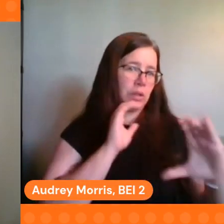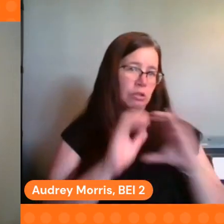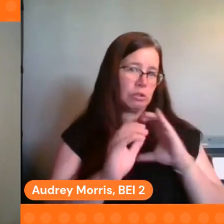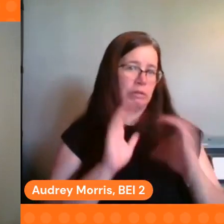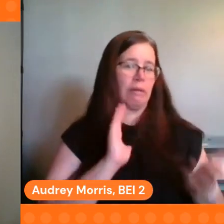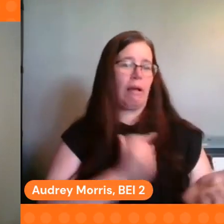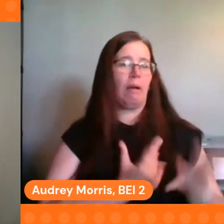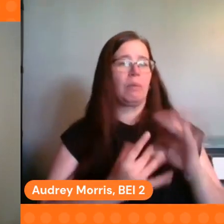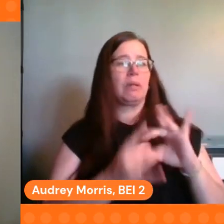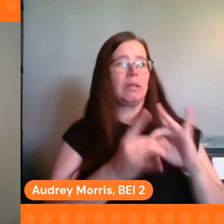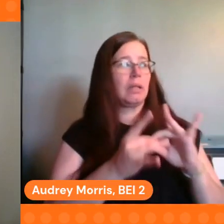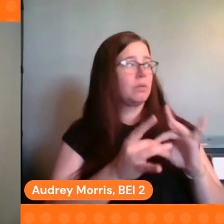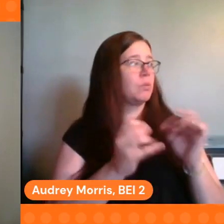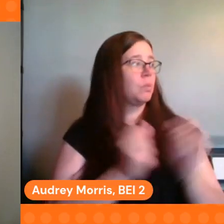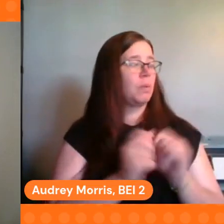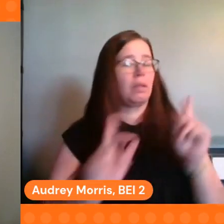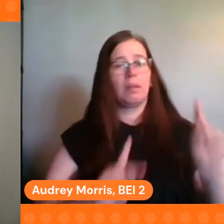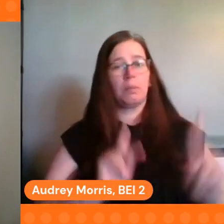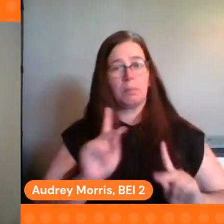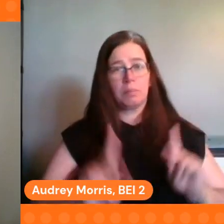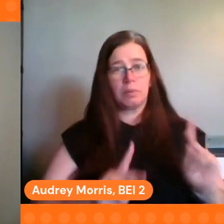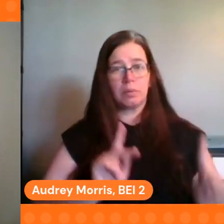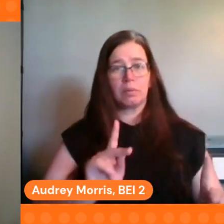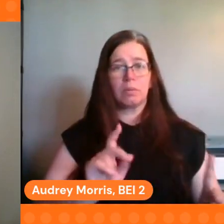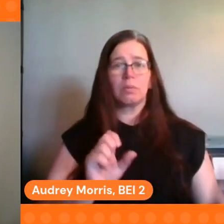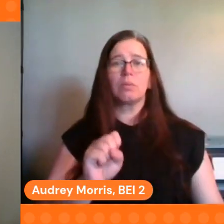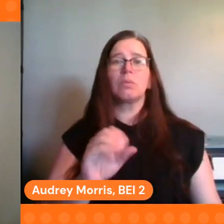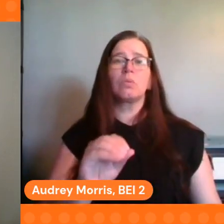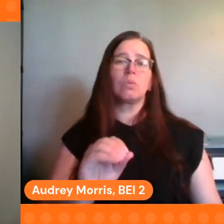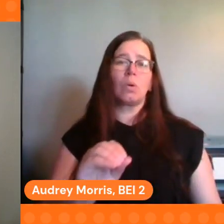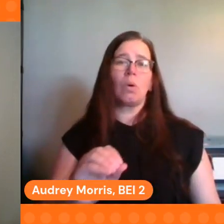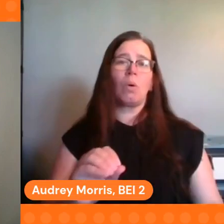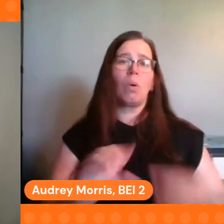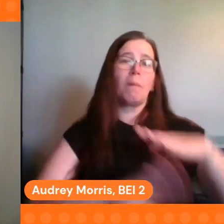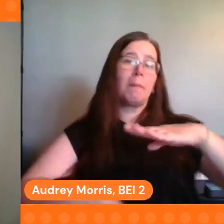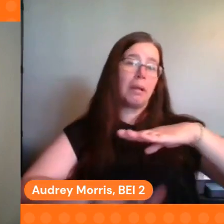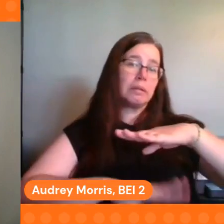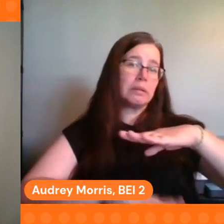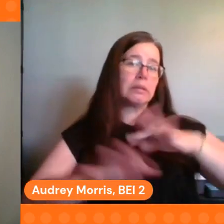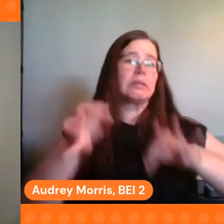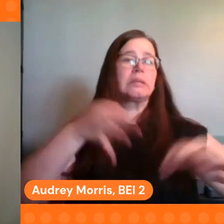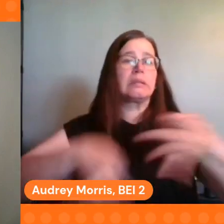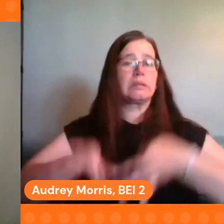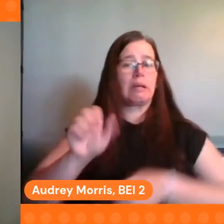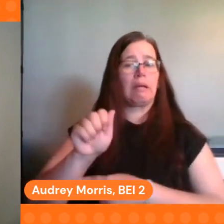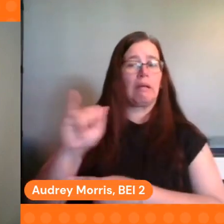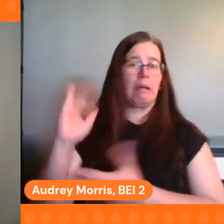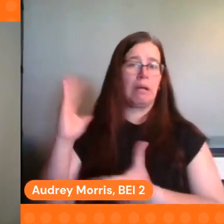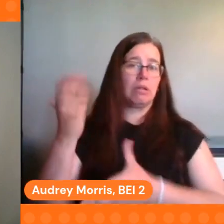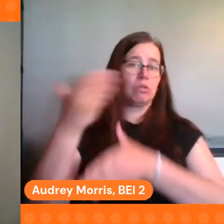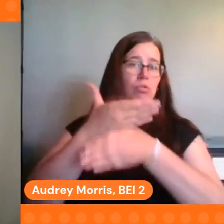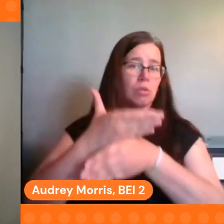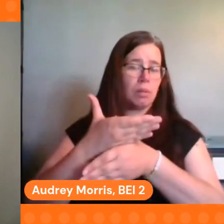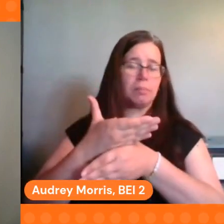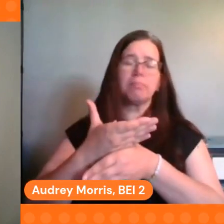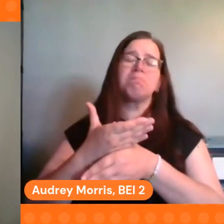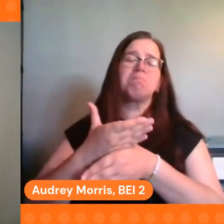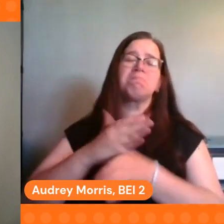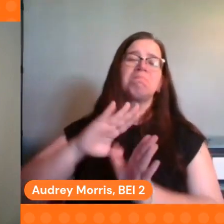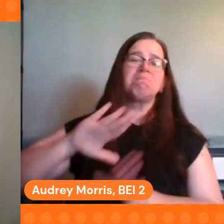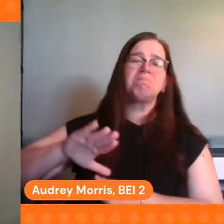connections with other humans. So basically, instead of AI disrupting that, AI should